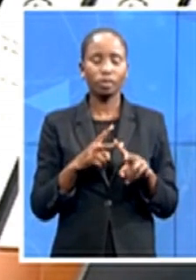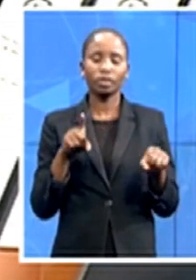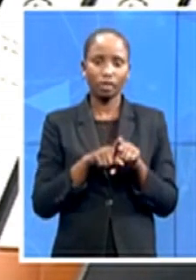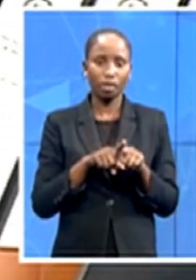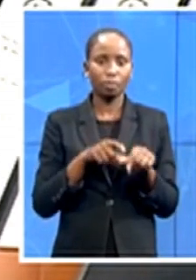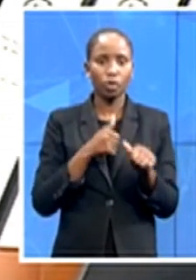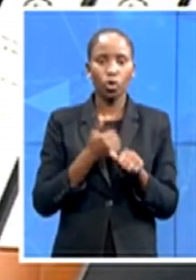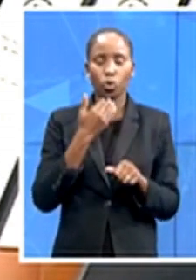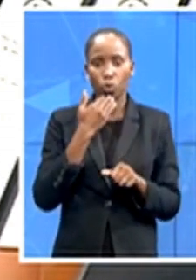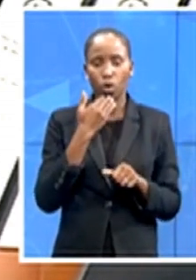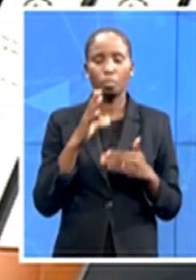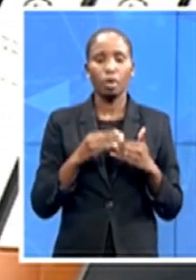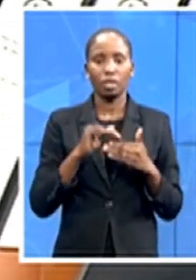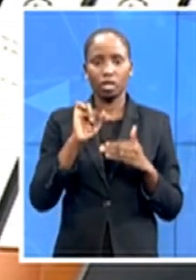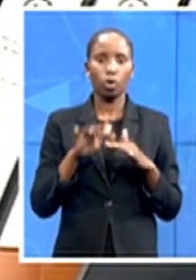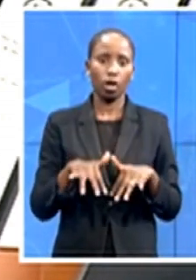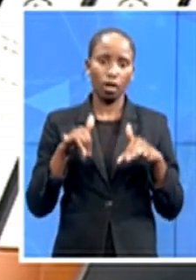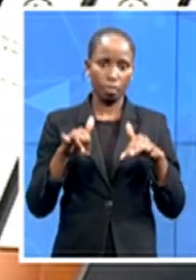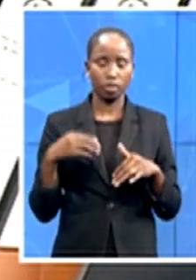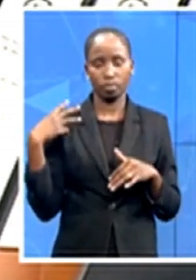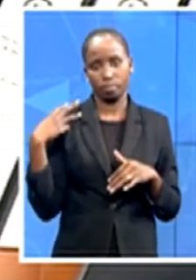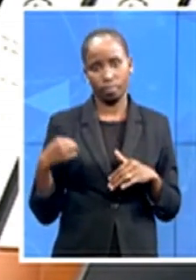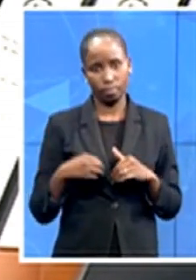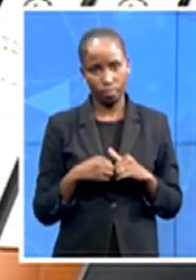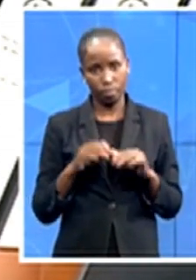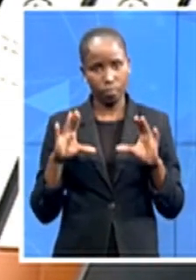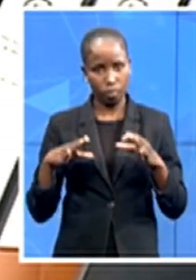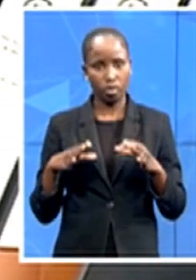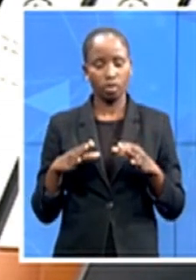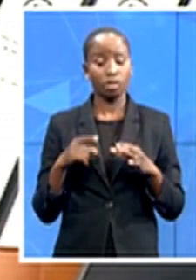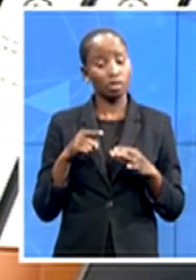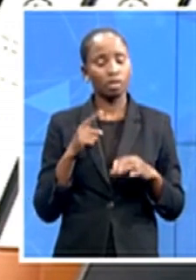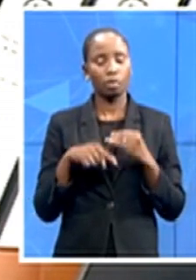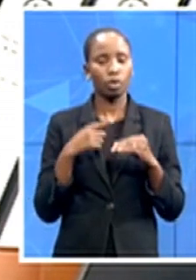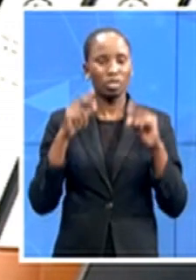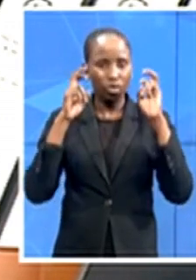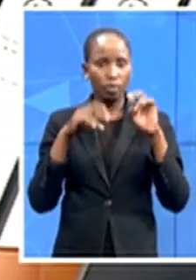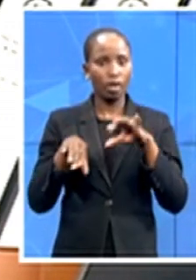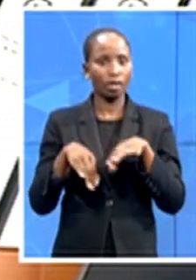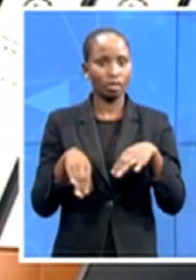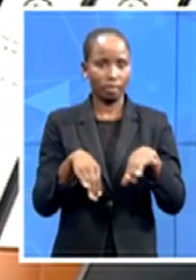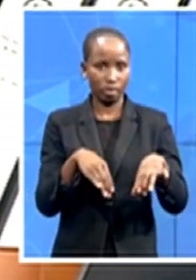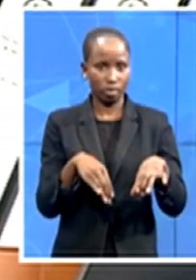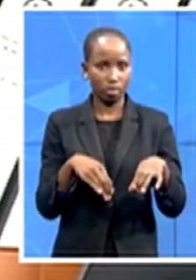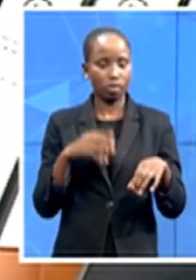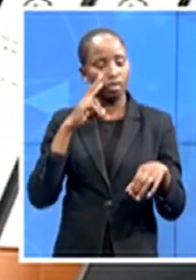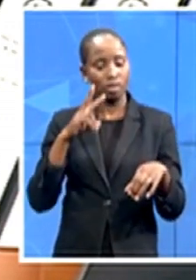with respect to activities that were deliberately hidden from